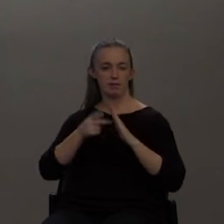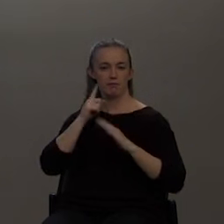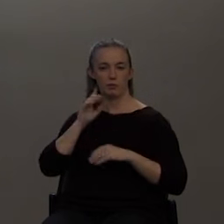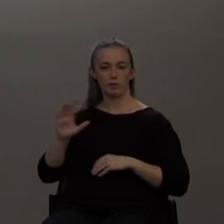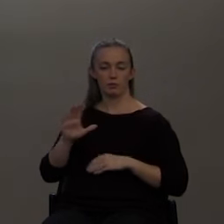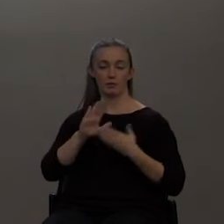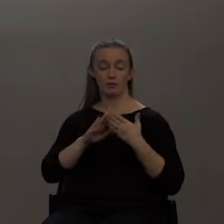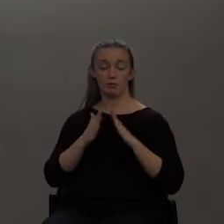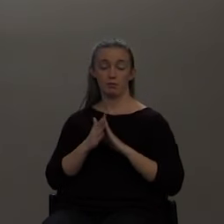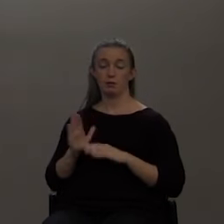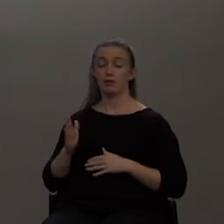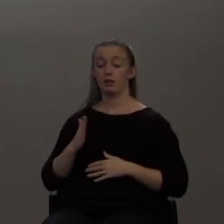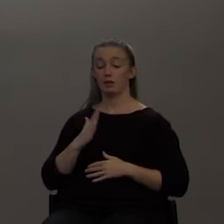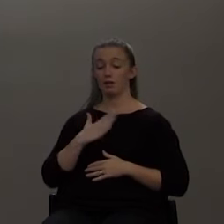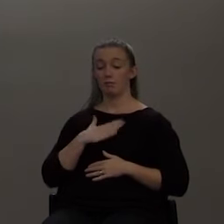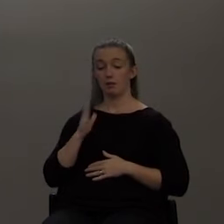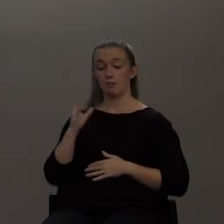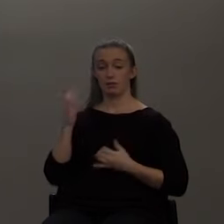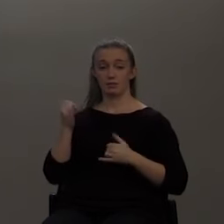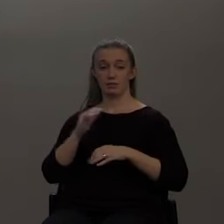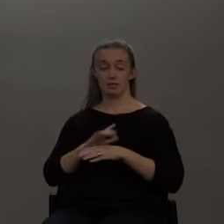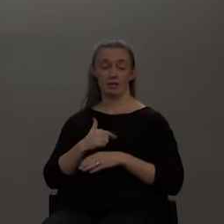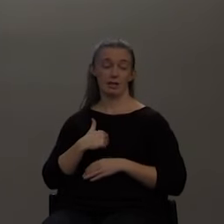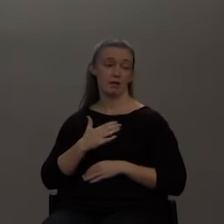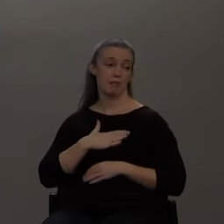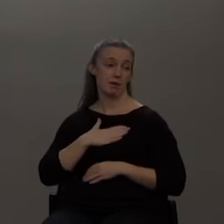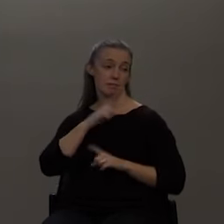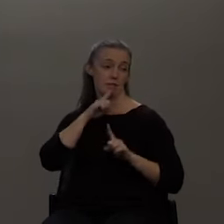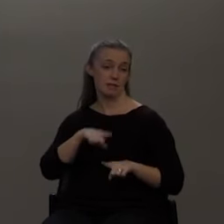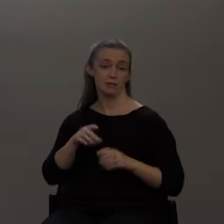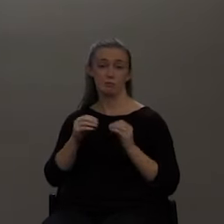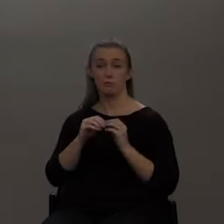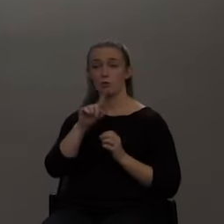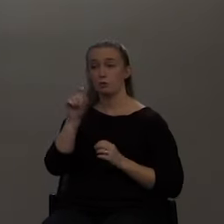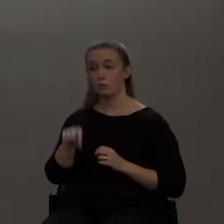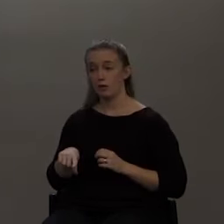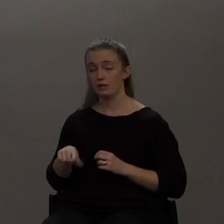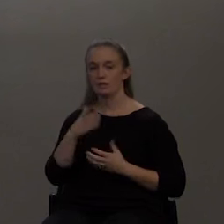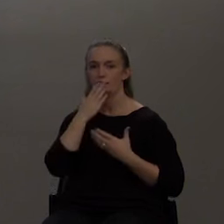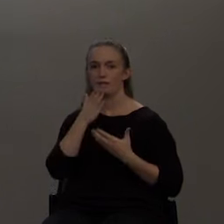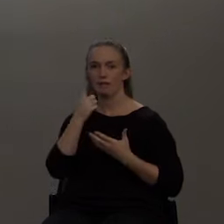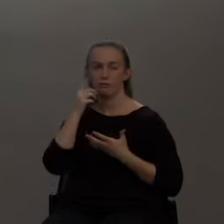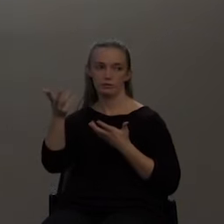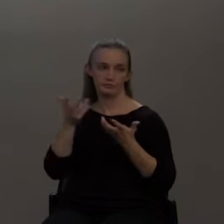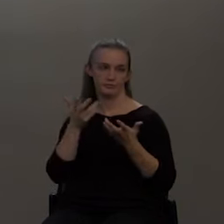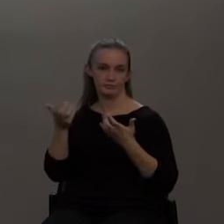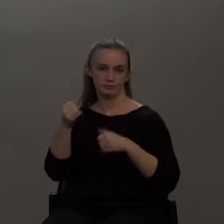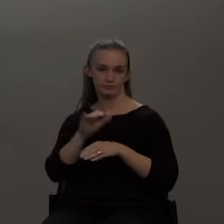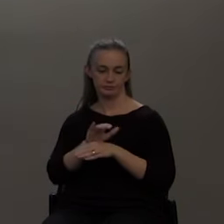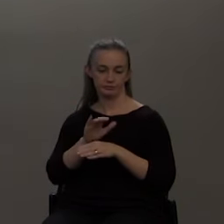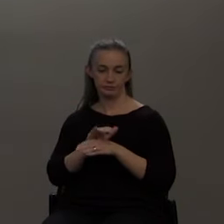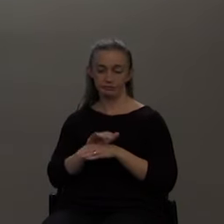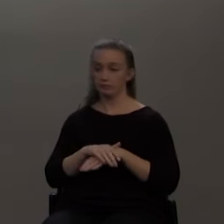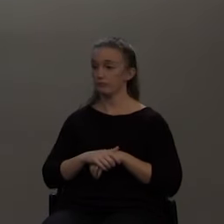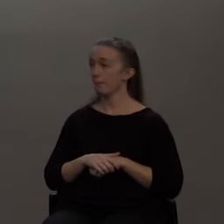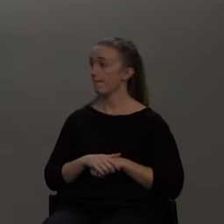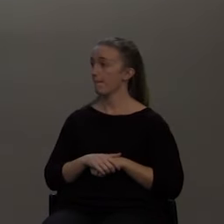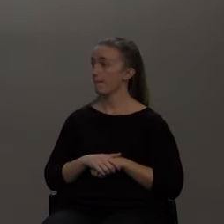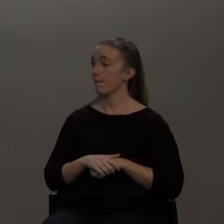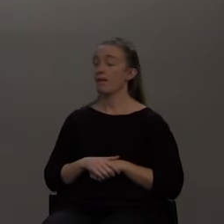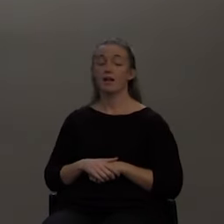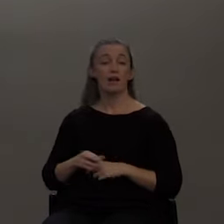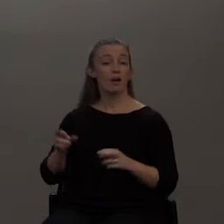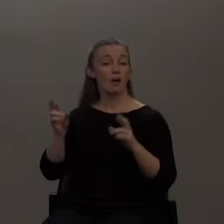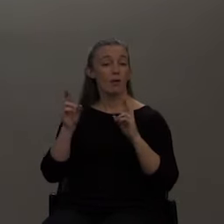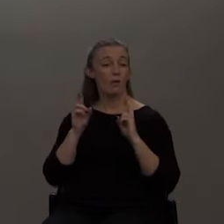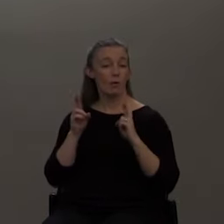presentation tonight, and I appreciate the interaction, we're happy to address any additional questions that you have related to what we have up here, our next steps. Hopefully